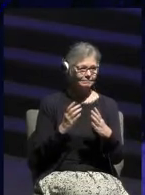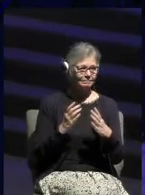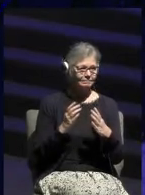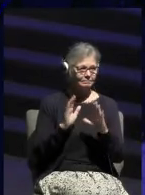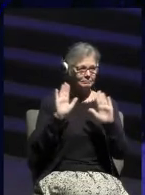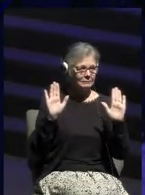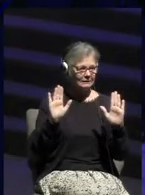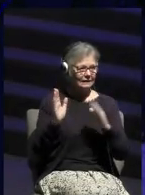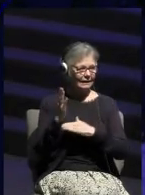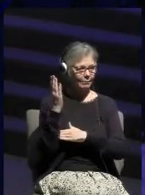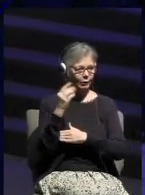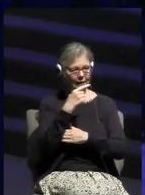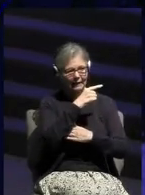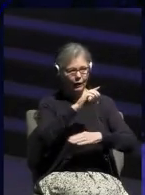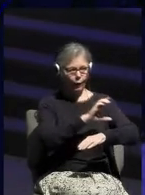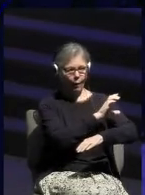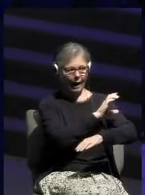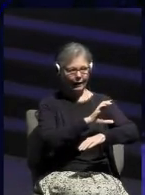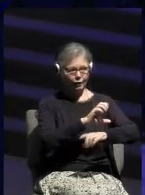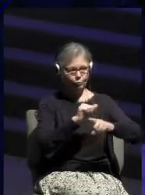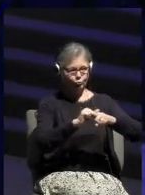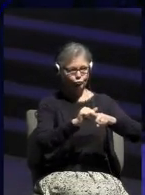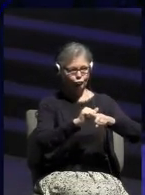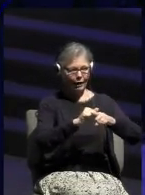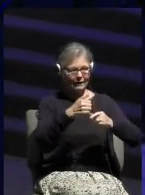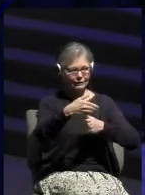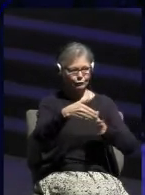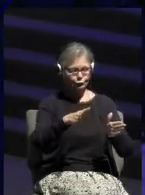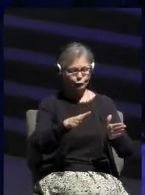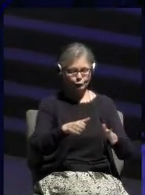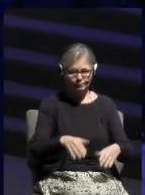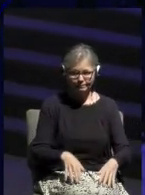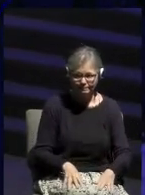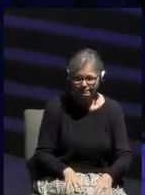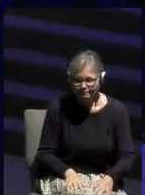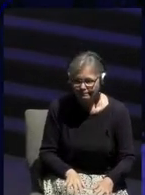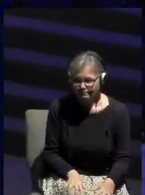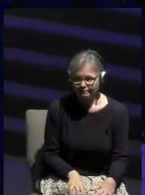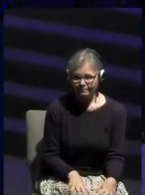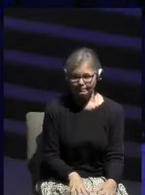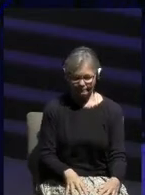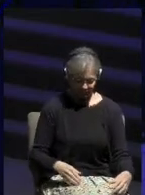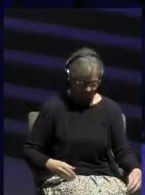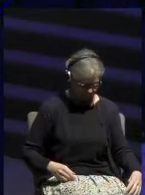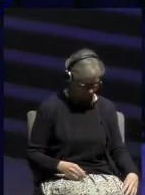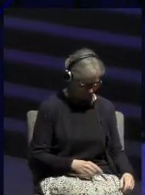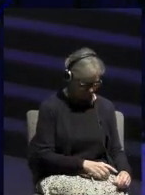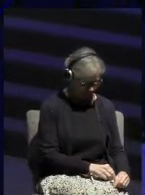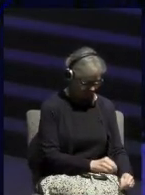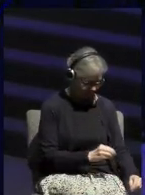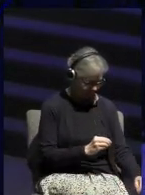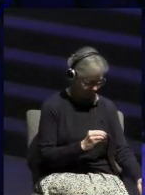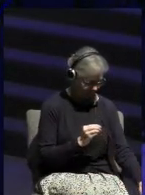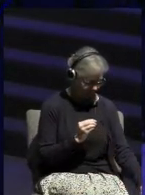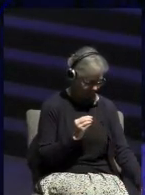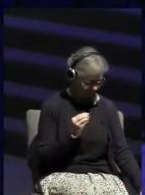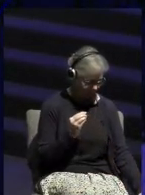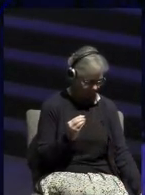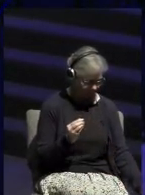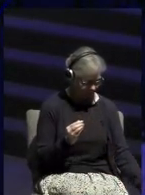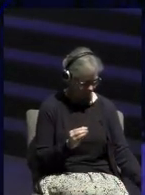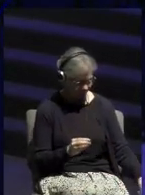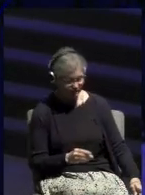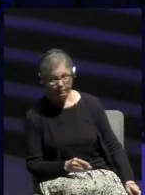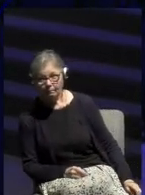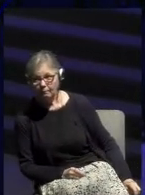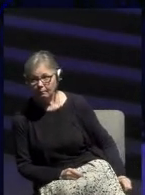mornings, and they are directly behind the platform. You just walk around the corridor in our guest choir practice